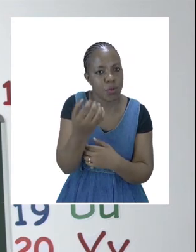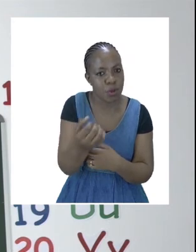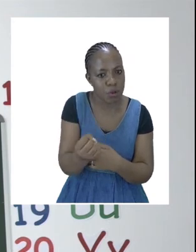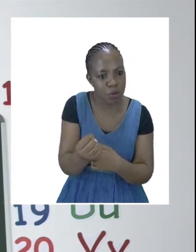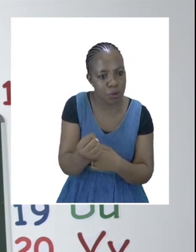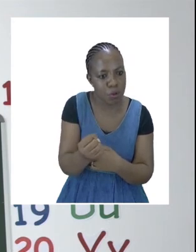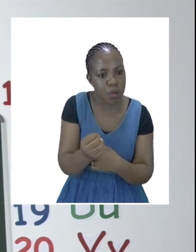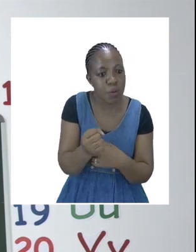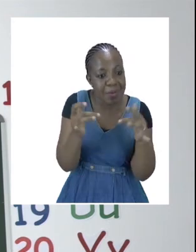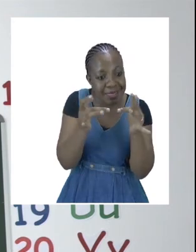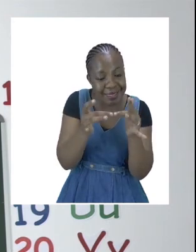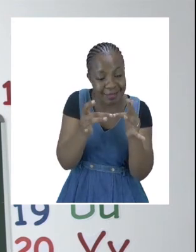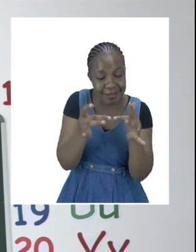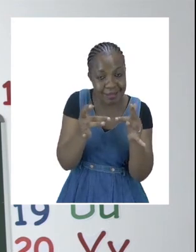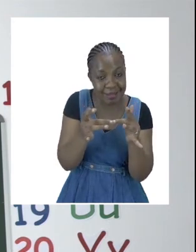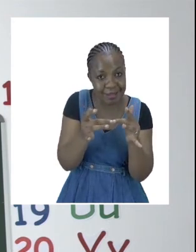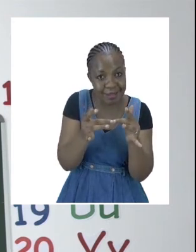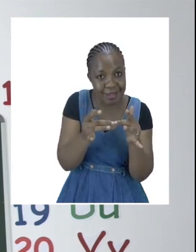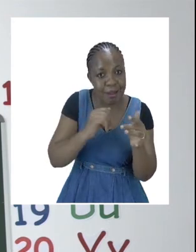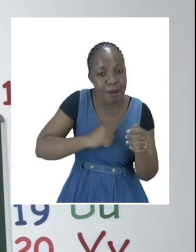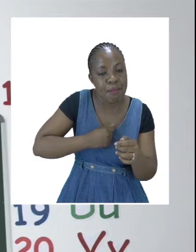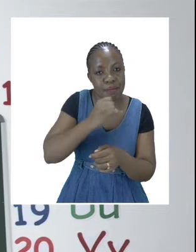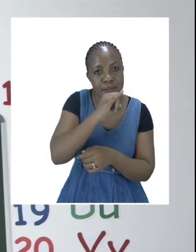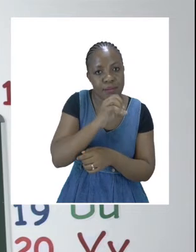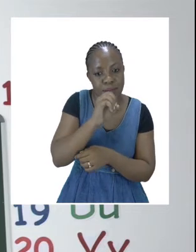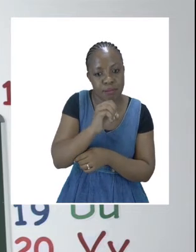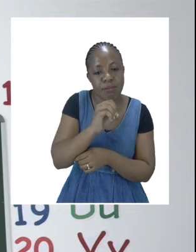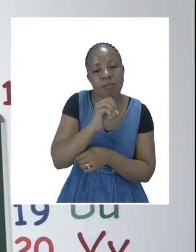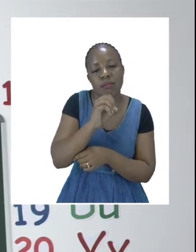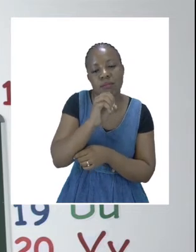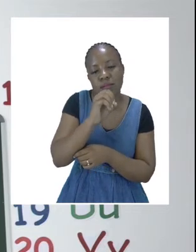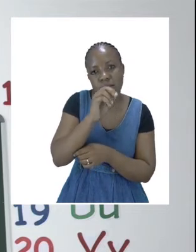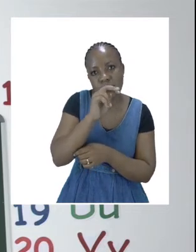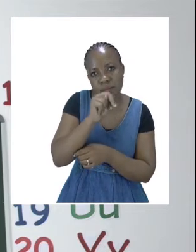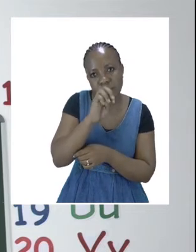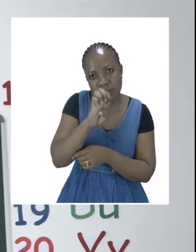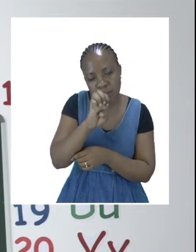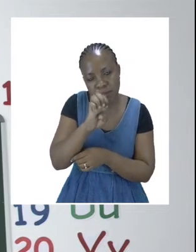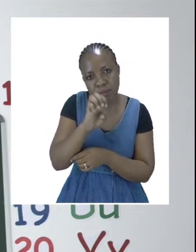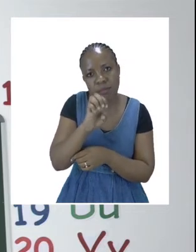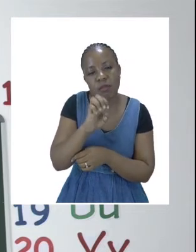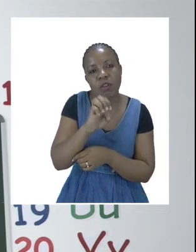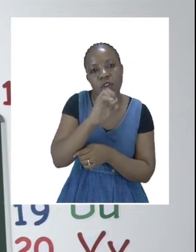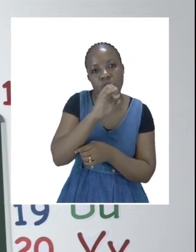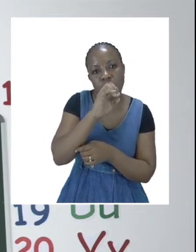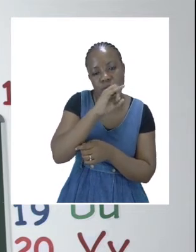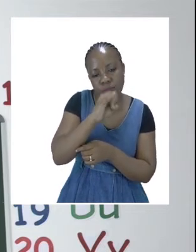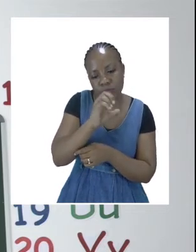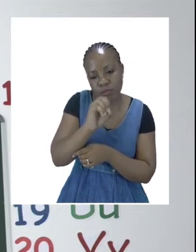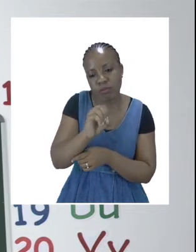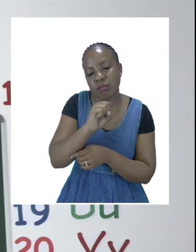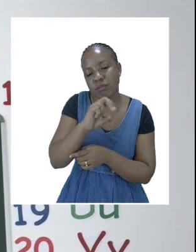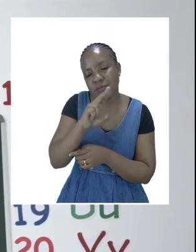our online platforms, MyZone and Zoshi Facebook pages, and in addition,